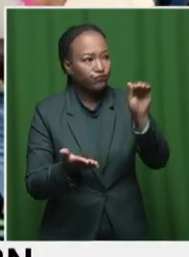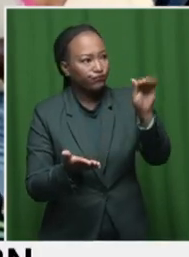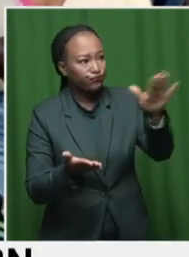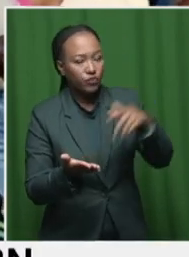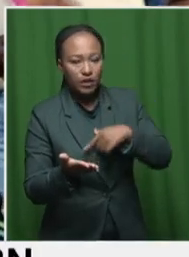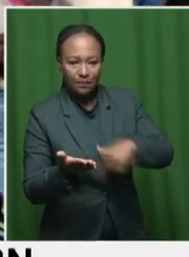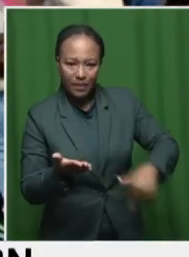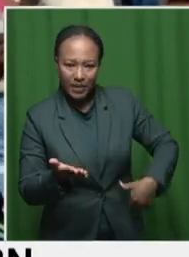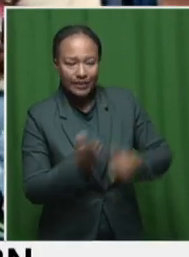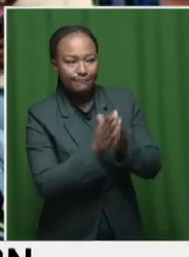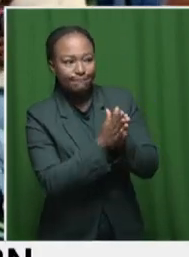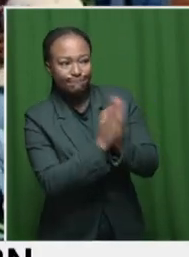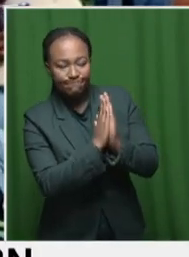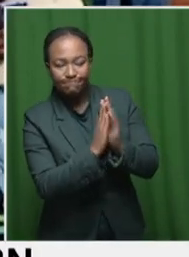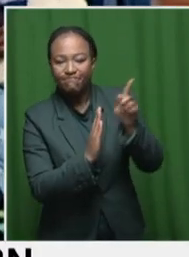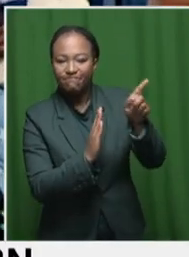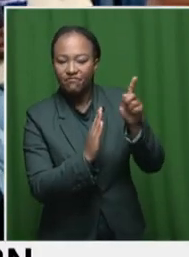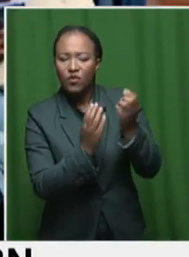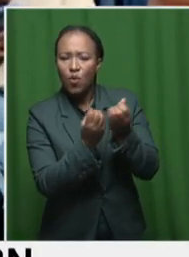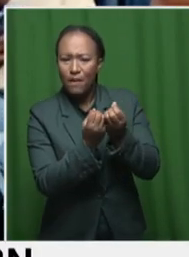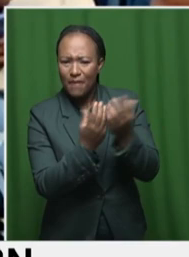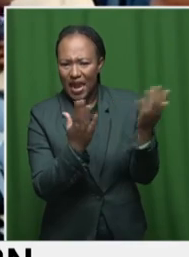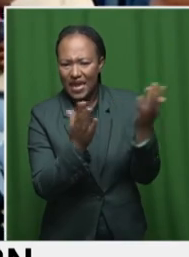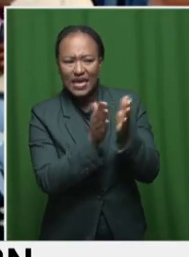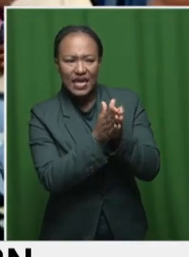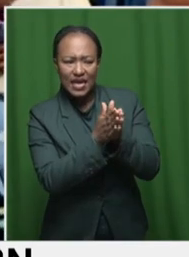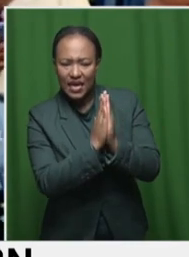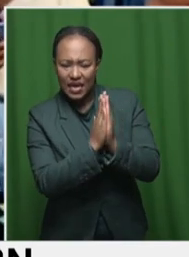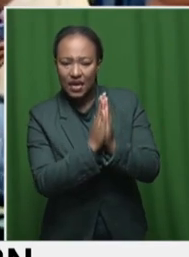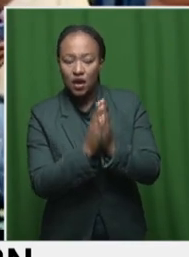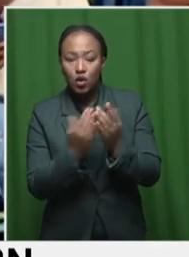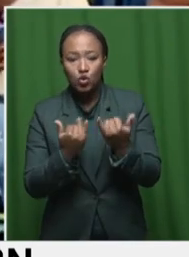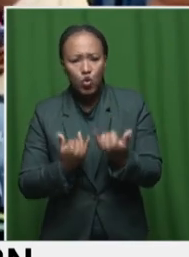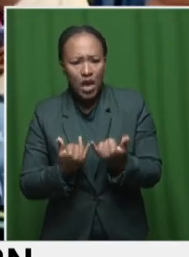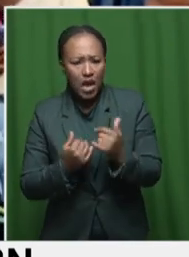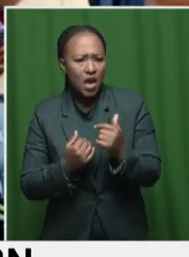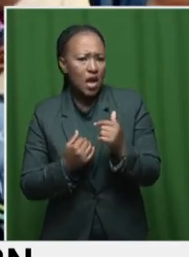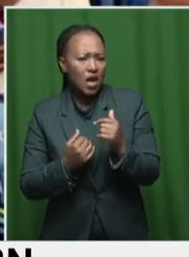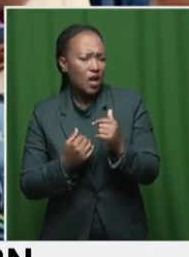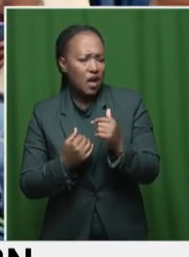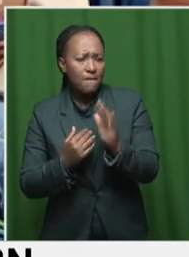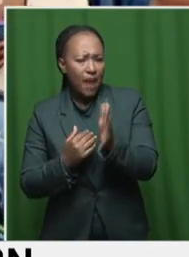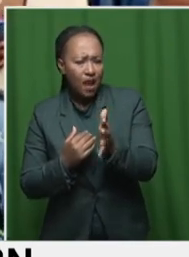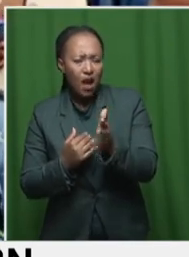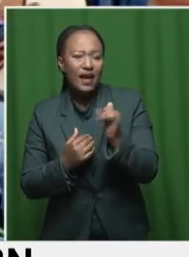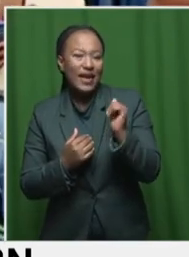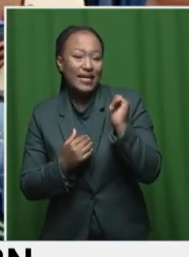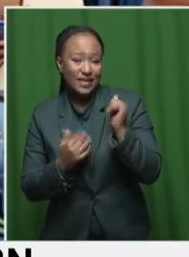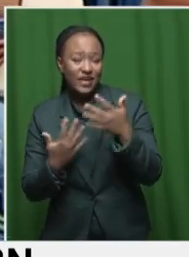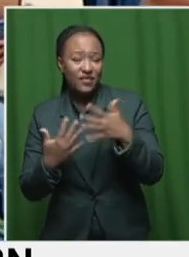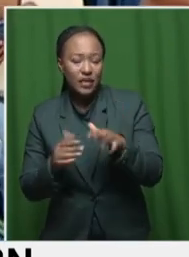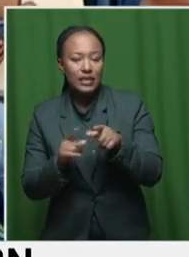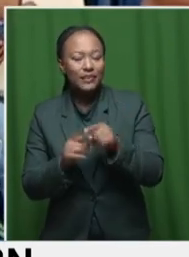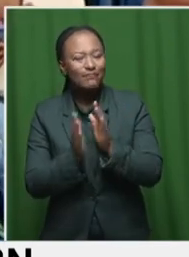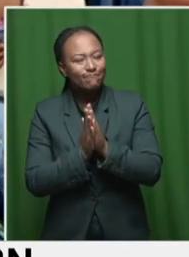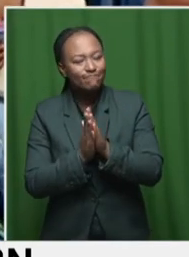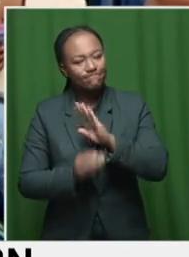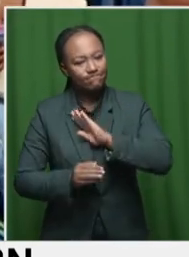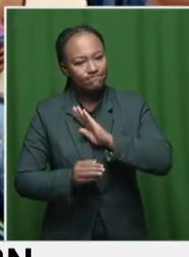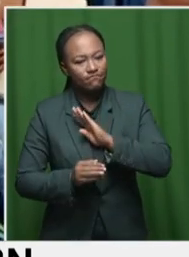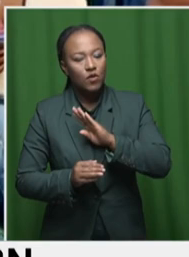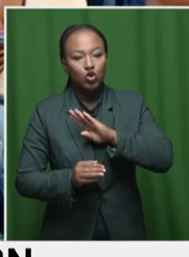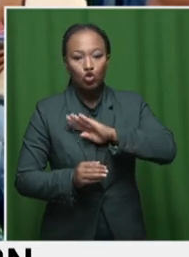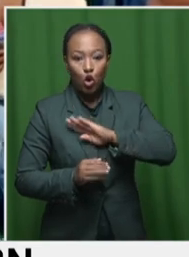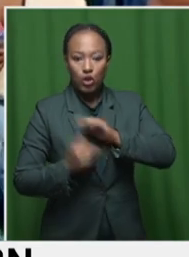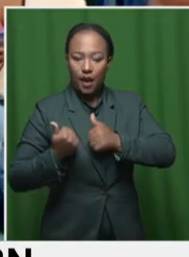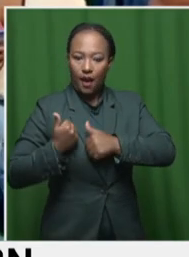President, because there was a lot of requests, not only today, even yesterday and other days, of the SANDF coming here. We have sent